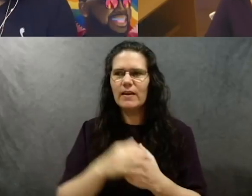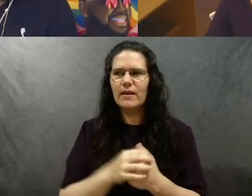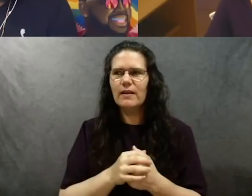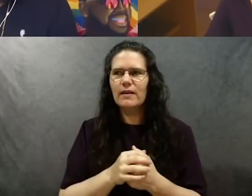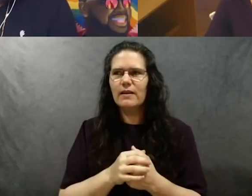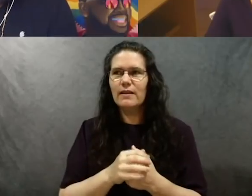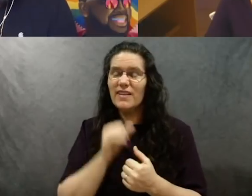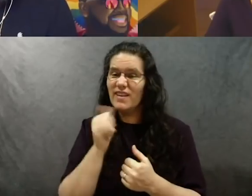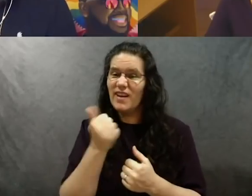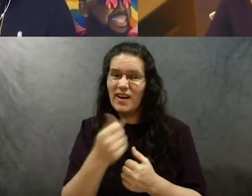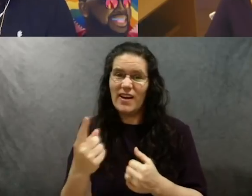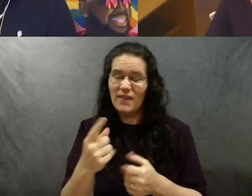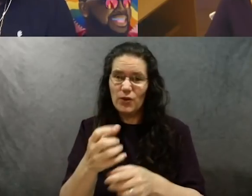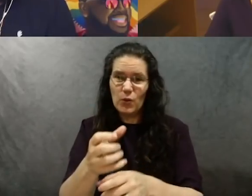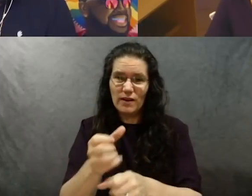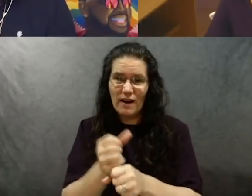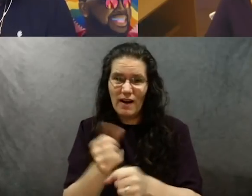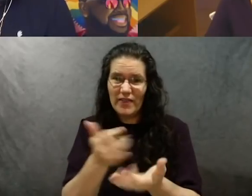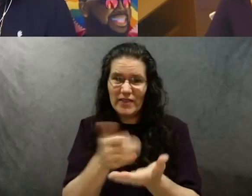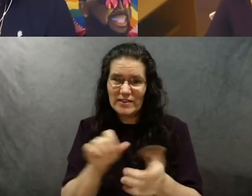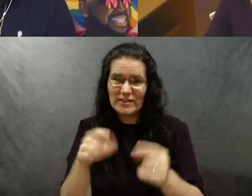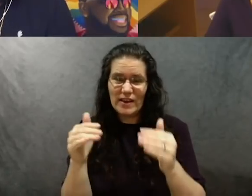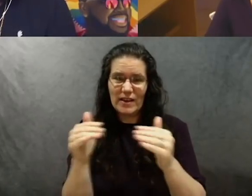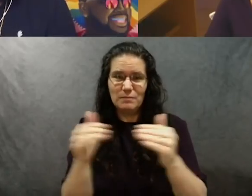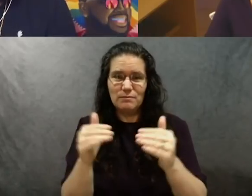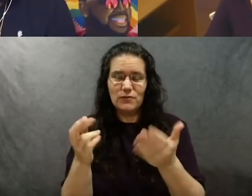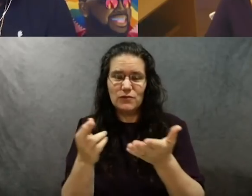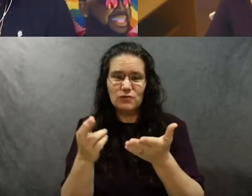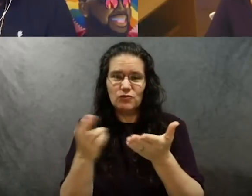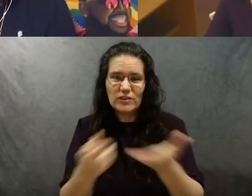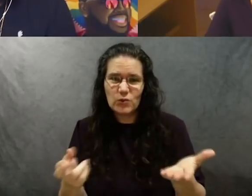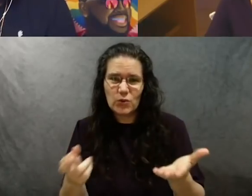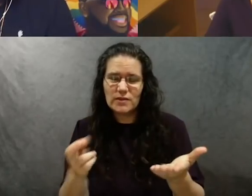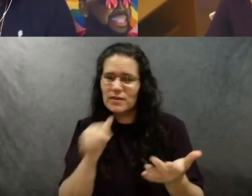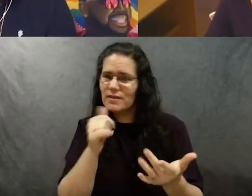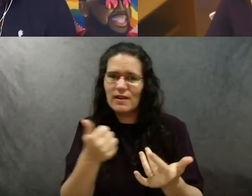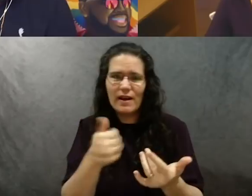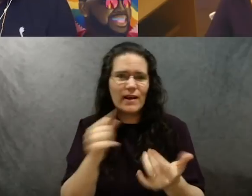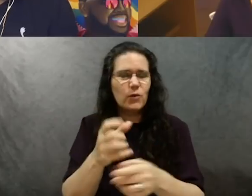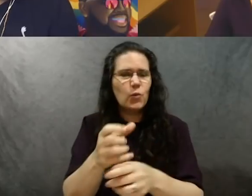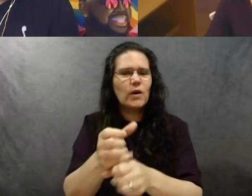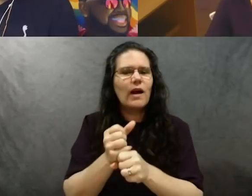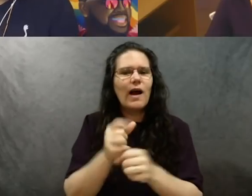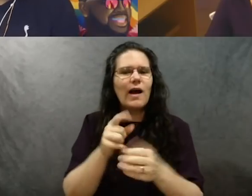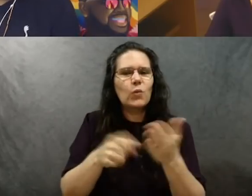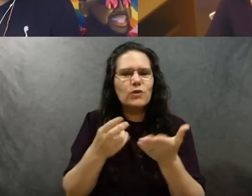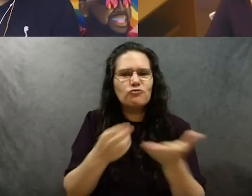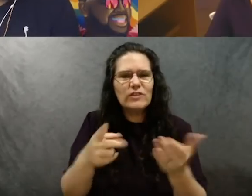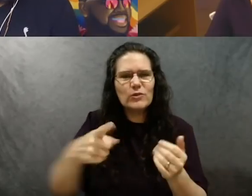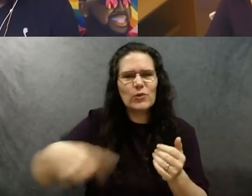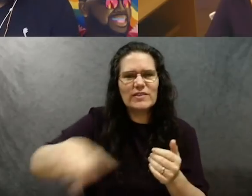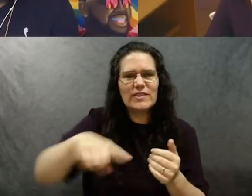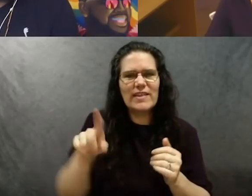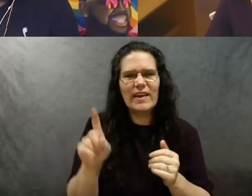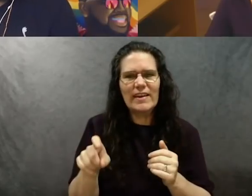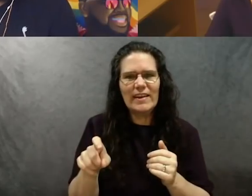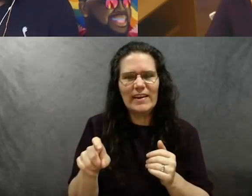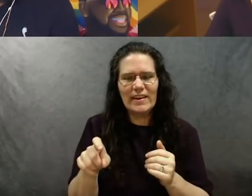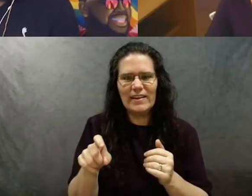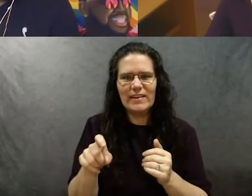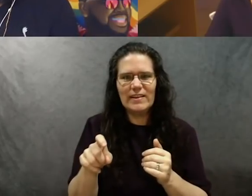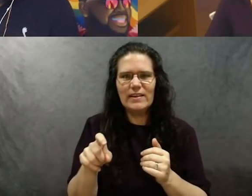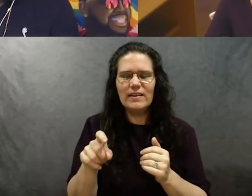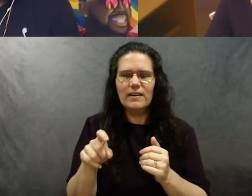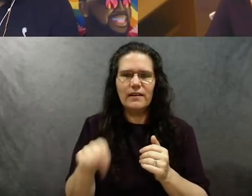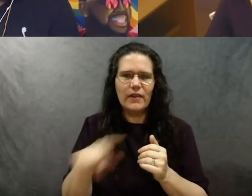got the resources that they needed coming into this world that helps them to feel connected